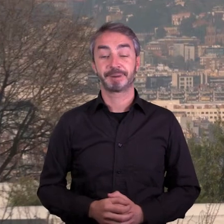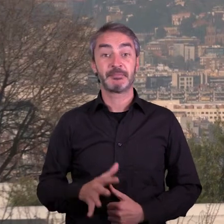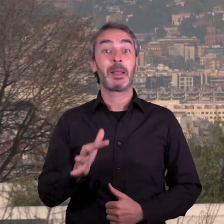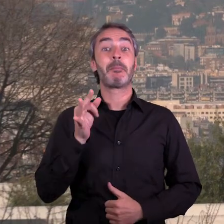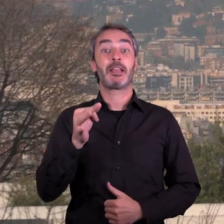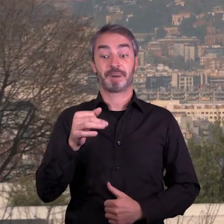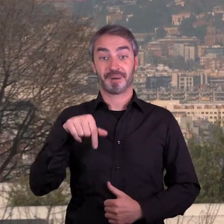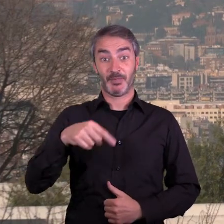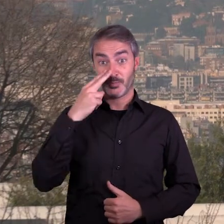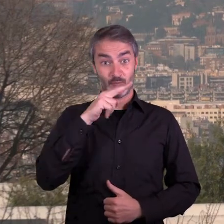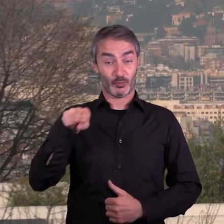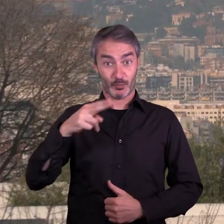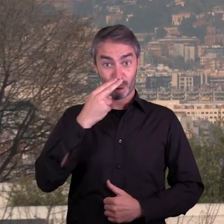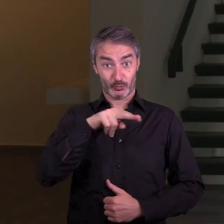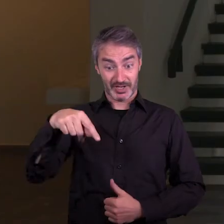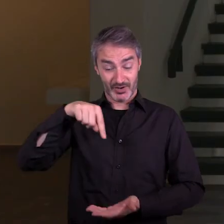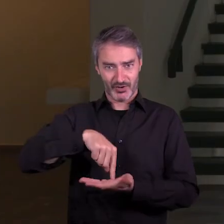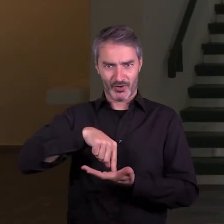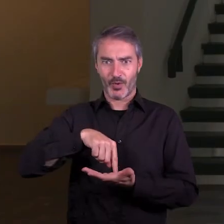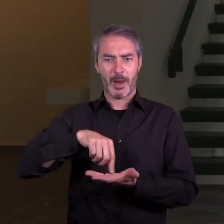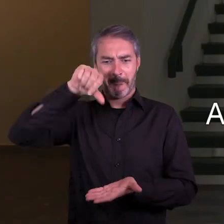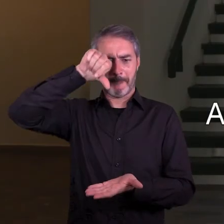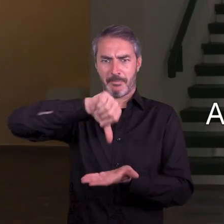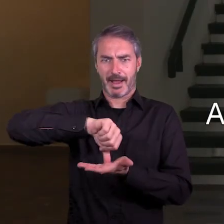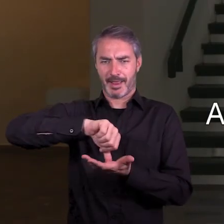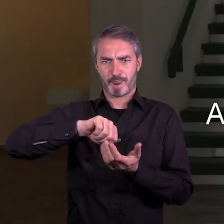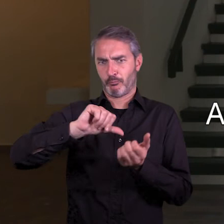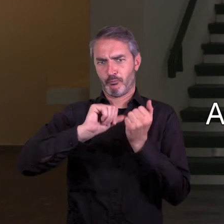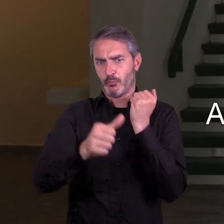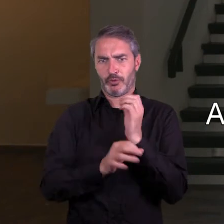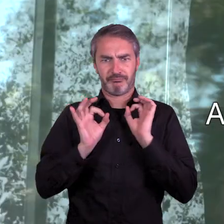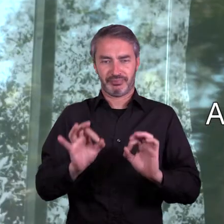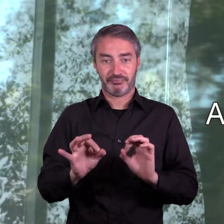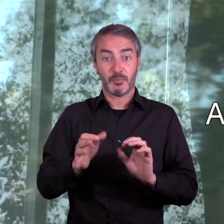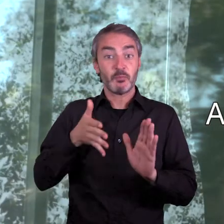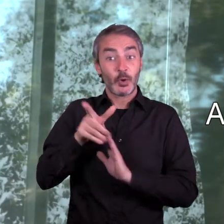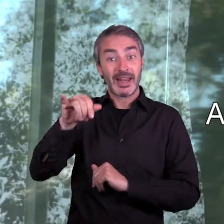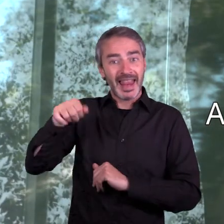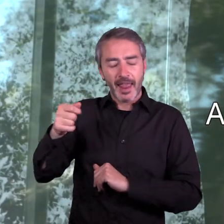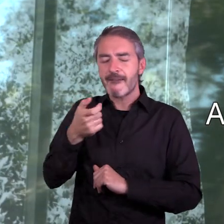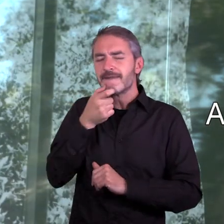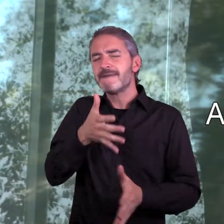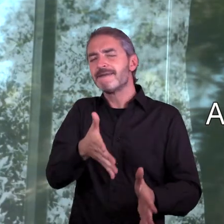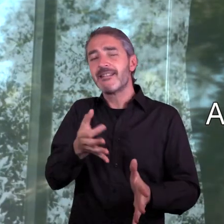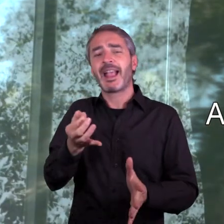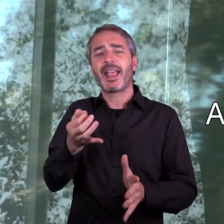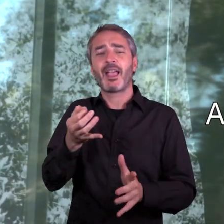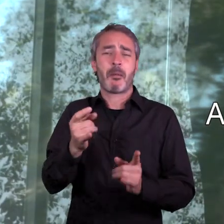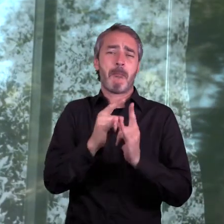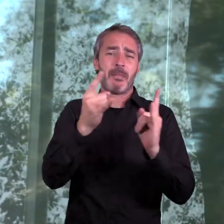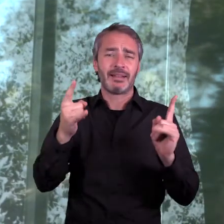And also the location of the museum, which is in a park. And Lina Bo Bardi loved plants. She loved the environment and